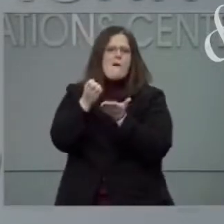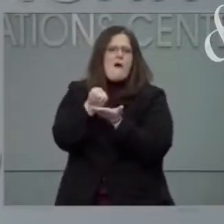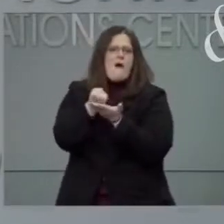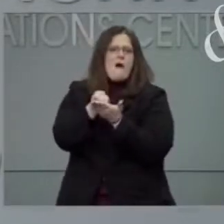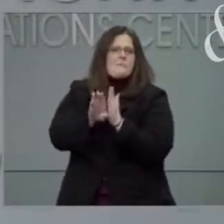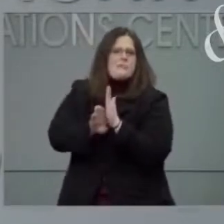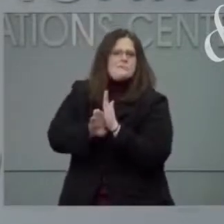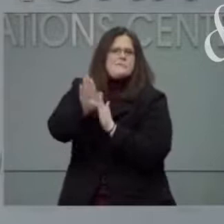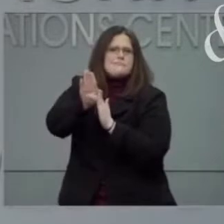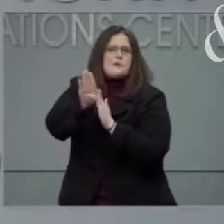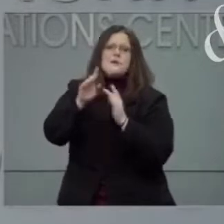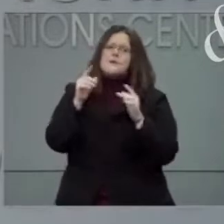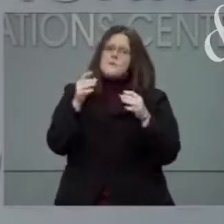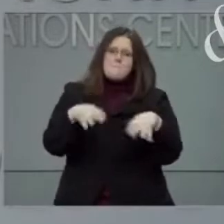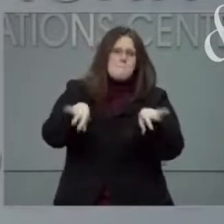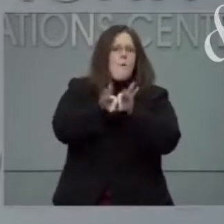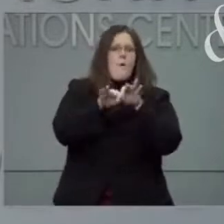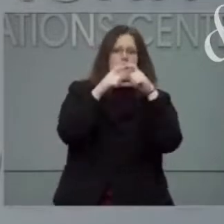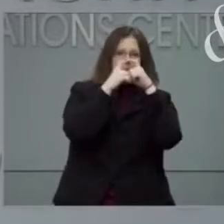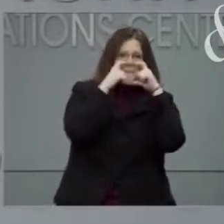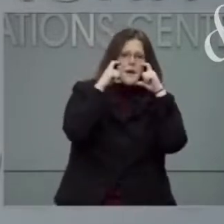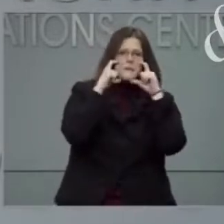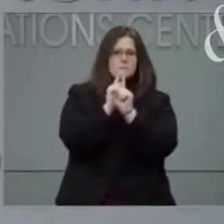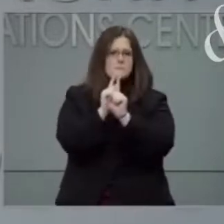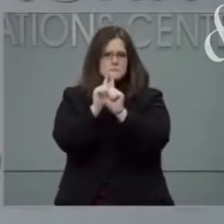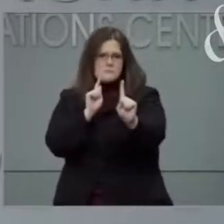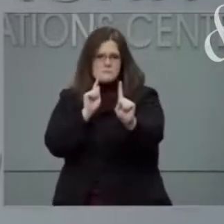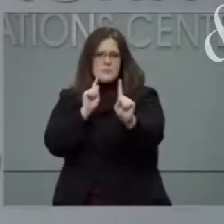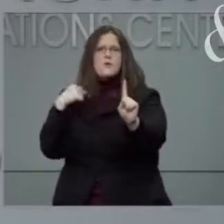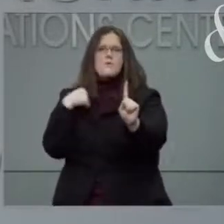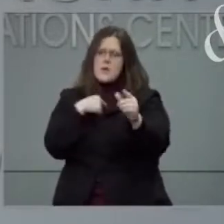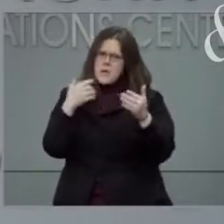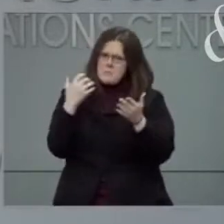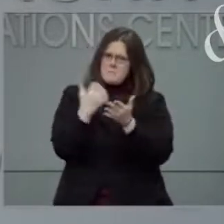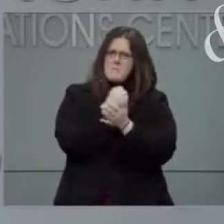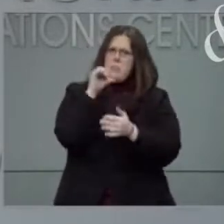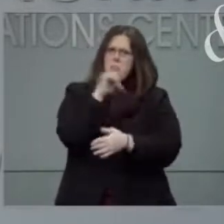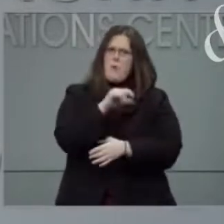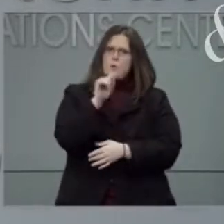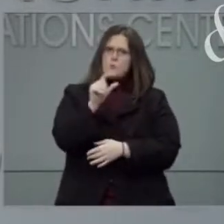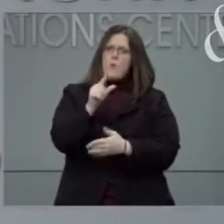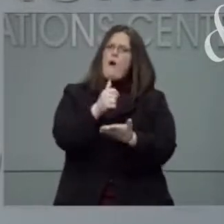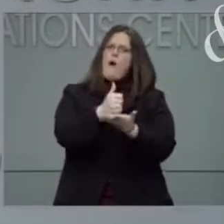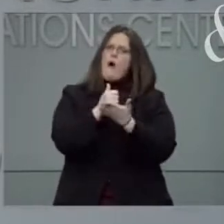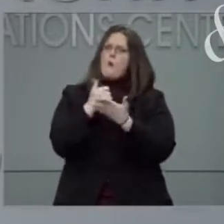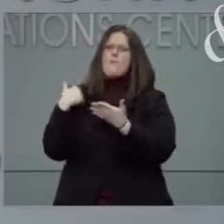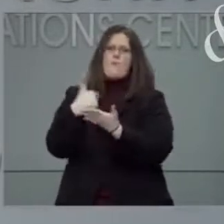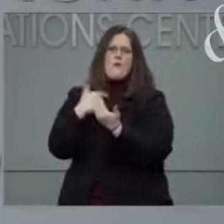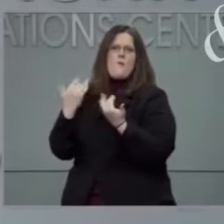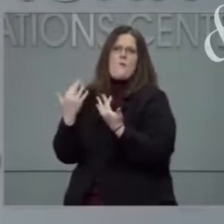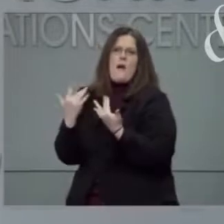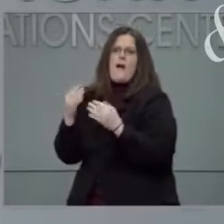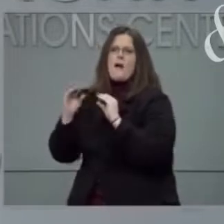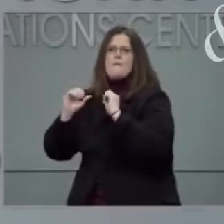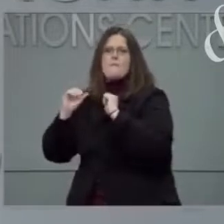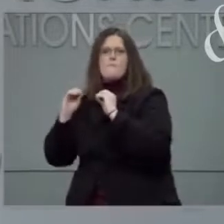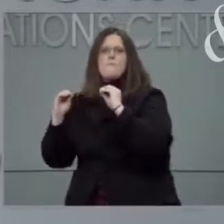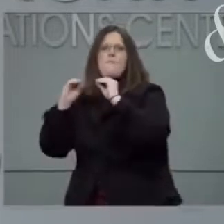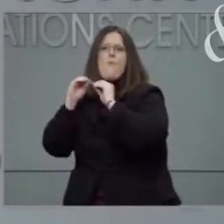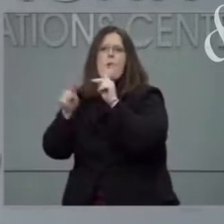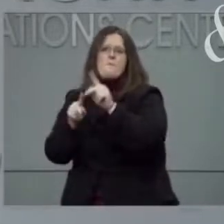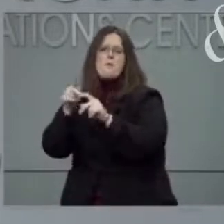spread of this virus until more people are vaccinated. The State Department of Health and Human Services, our